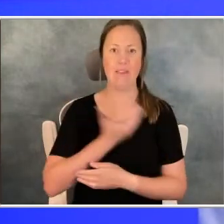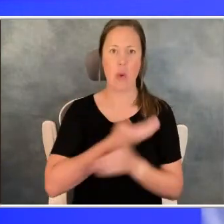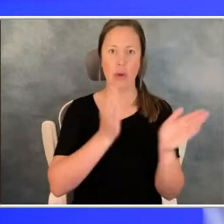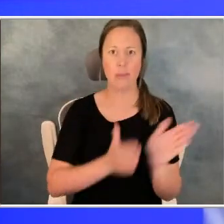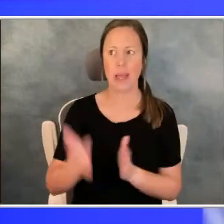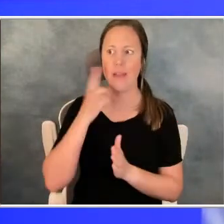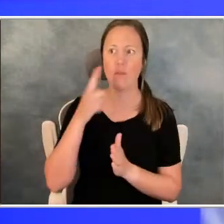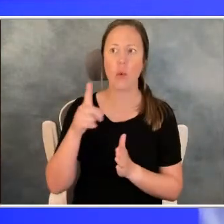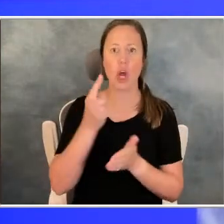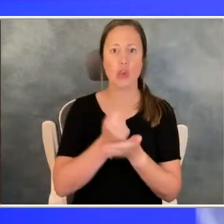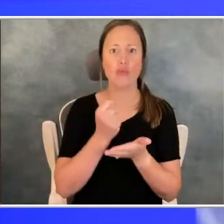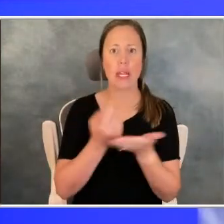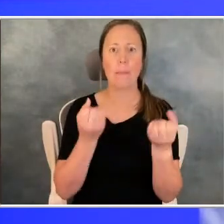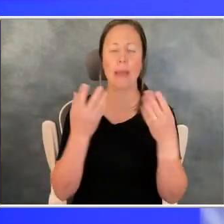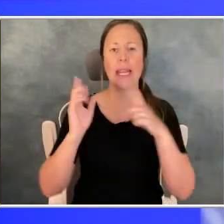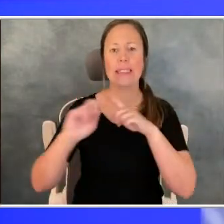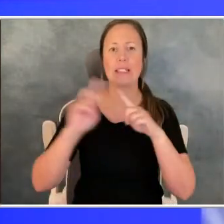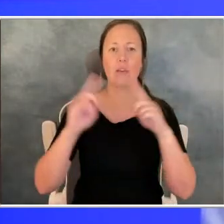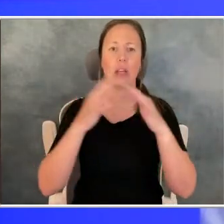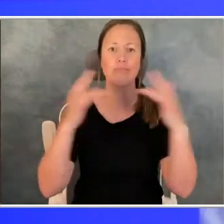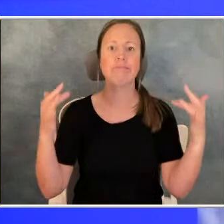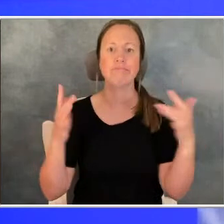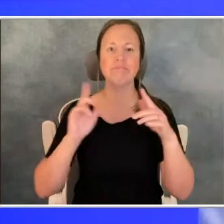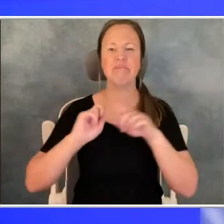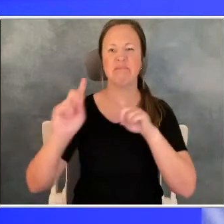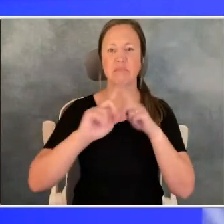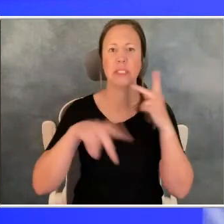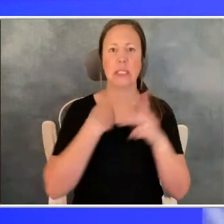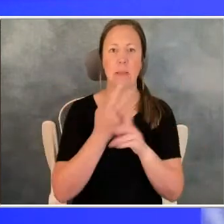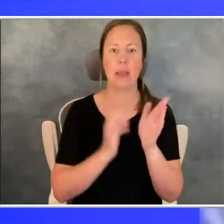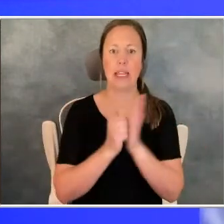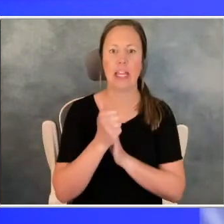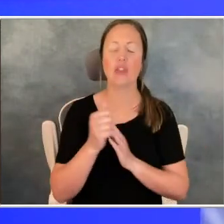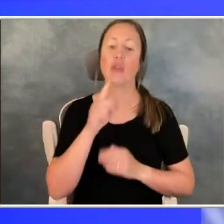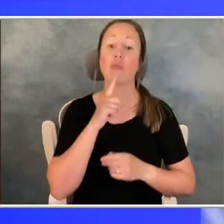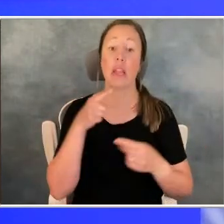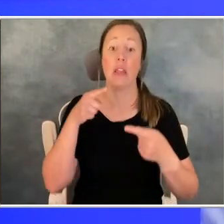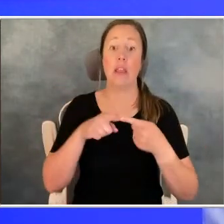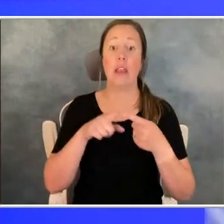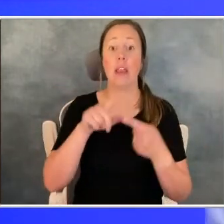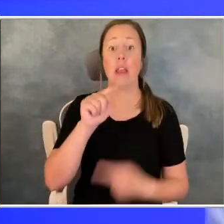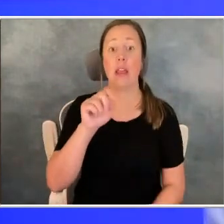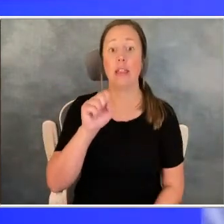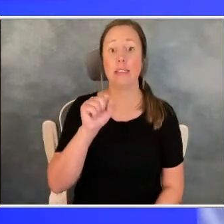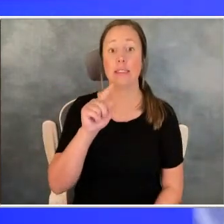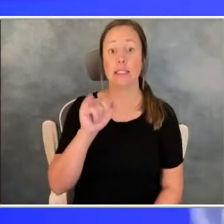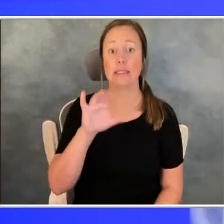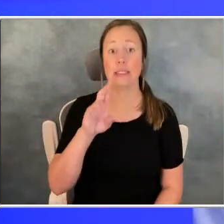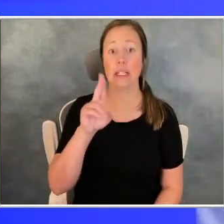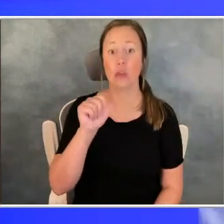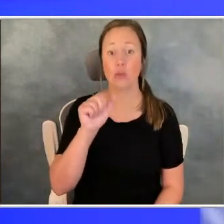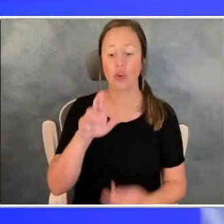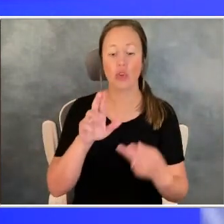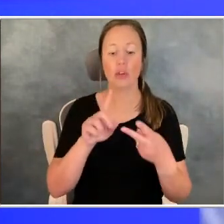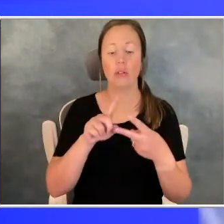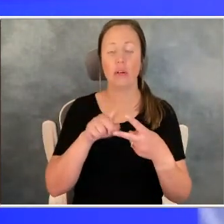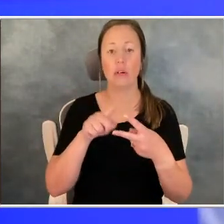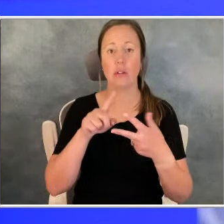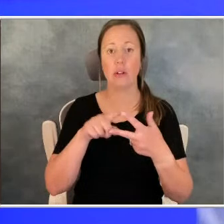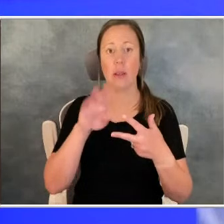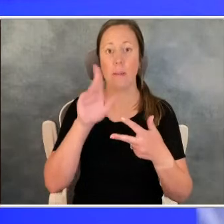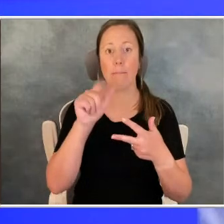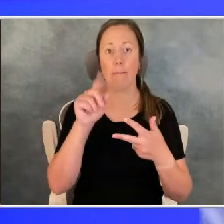variety of malignancies. The chief ones that we treat, of course, with that would be testicular cancer, bladder cancer, lung cancer, and ovarian cancer. And in